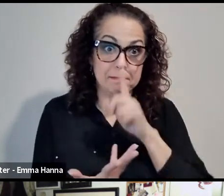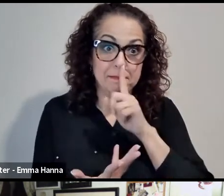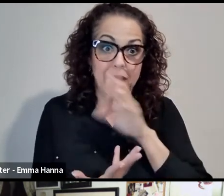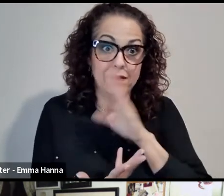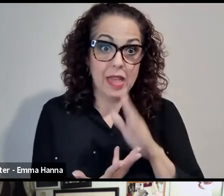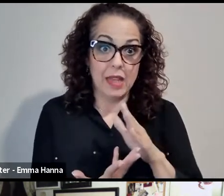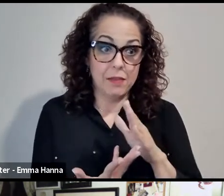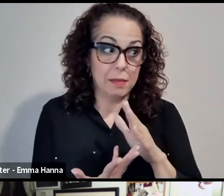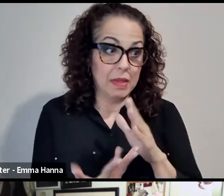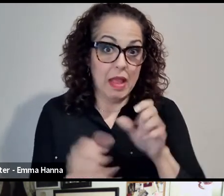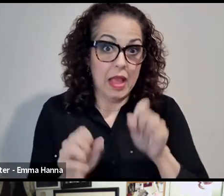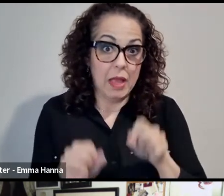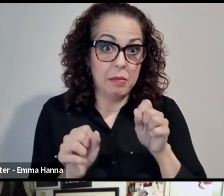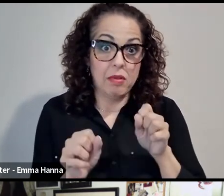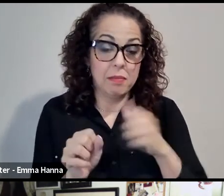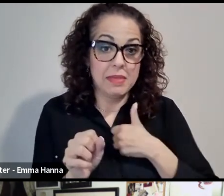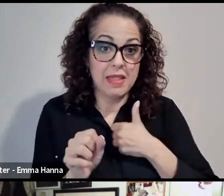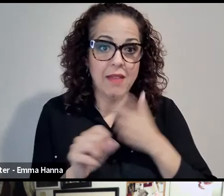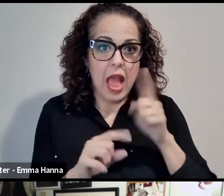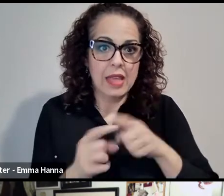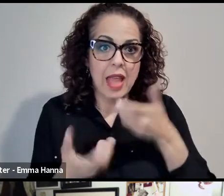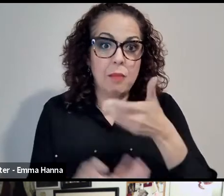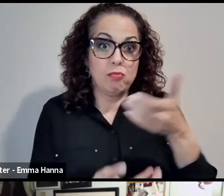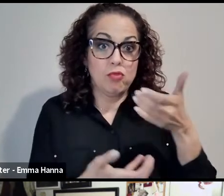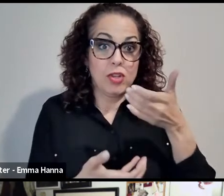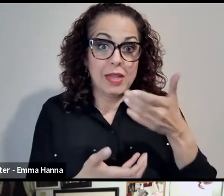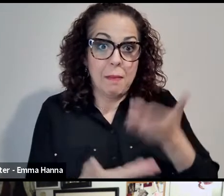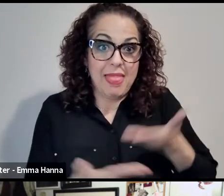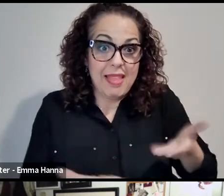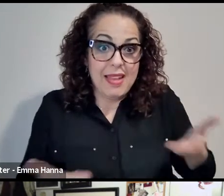because I can't carry the supplies with me.